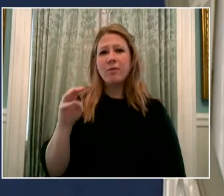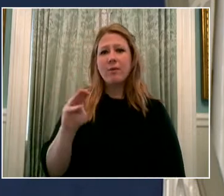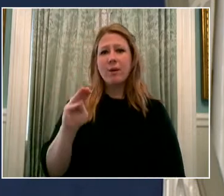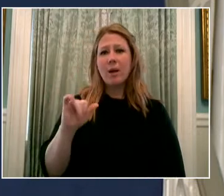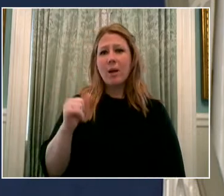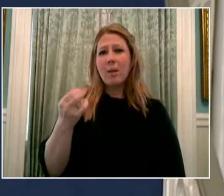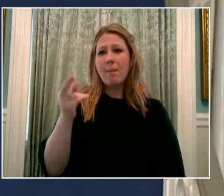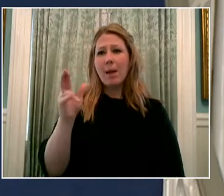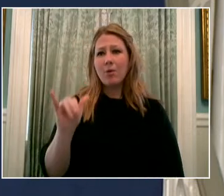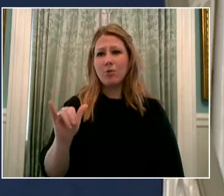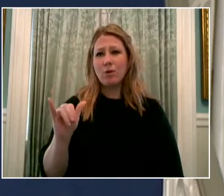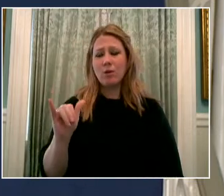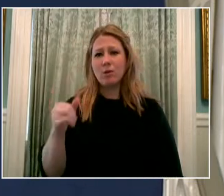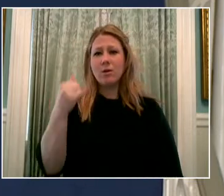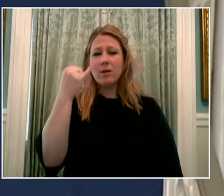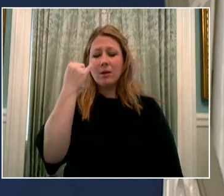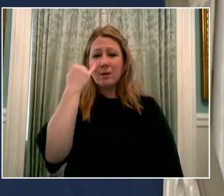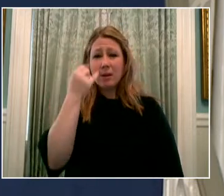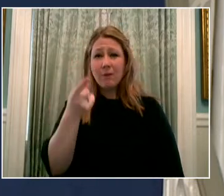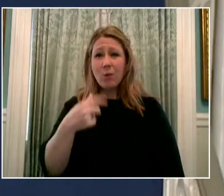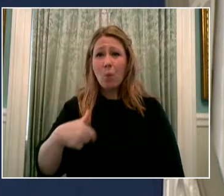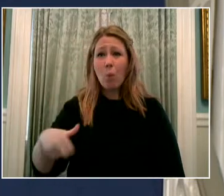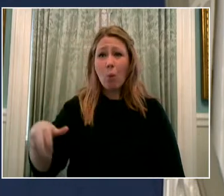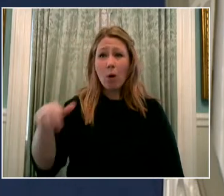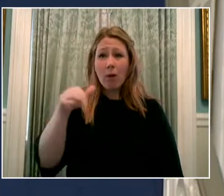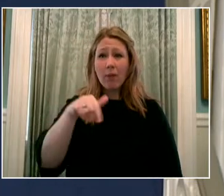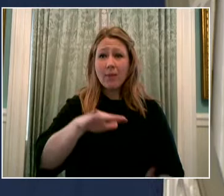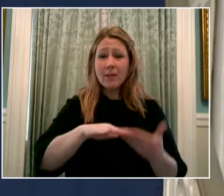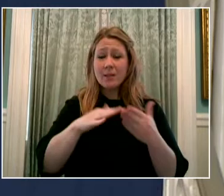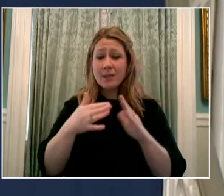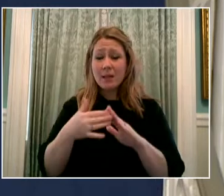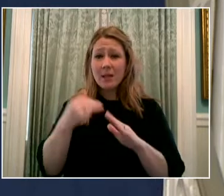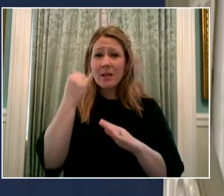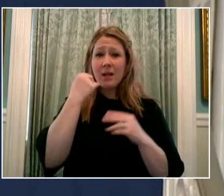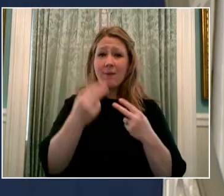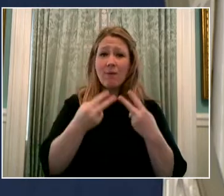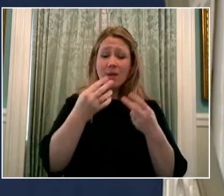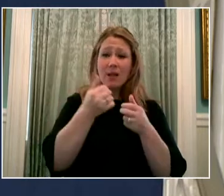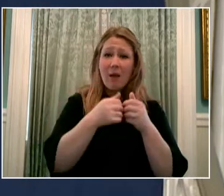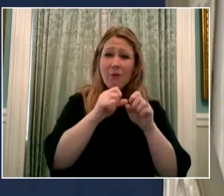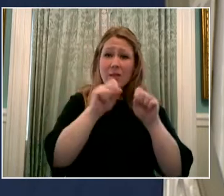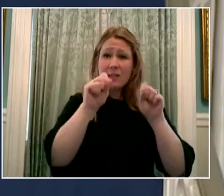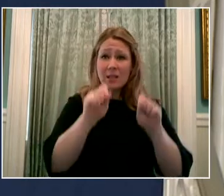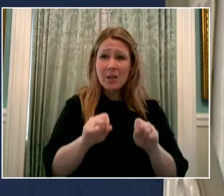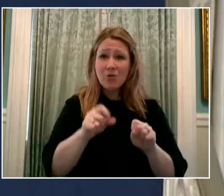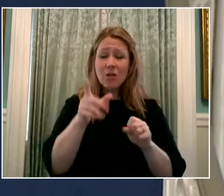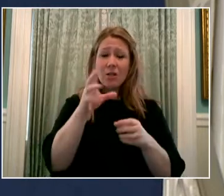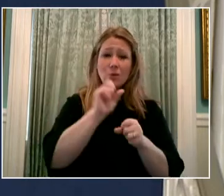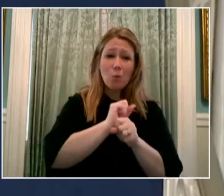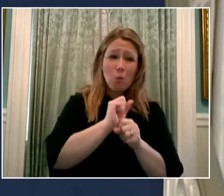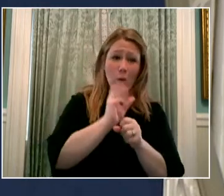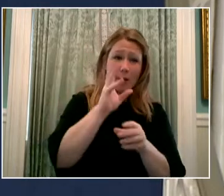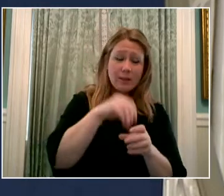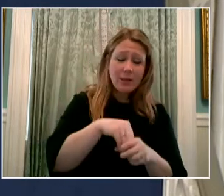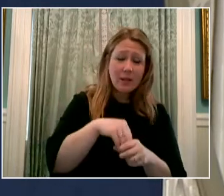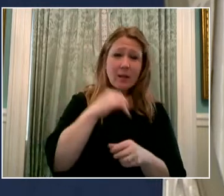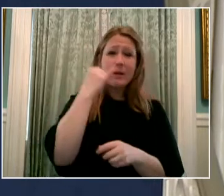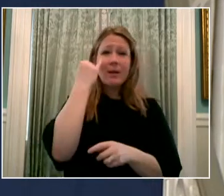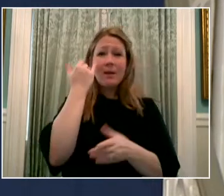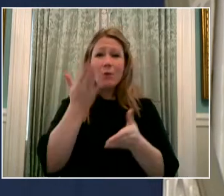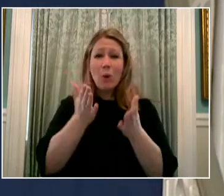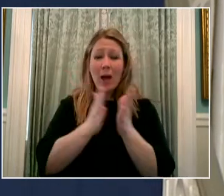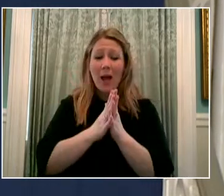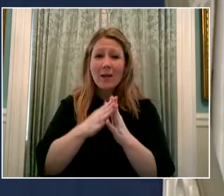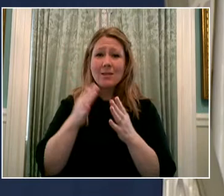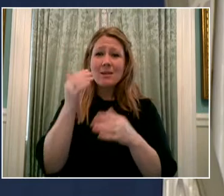around this city, you go to every command he has ever been in, you go to everyday people, you look at what he